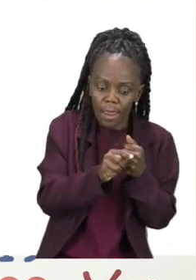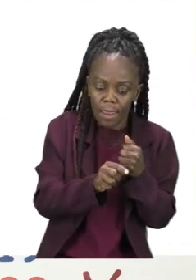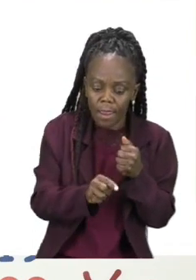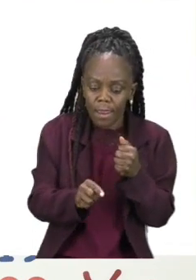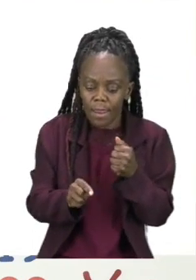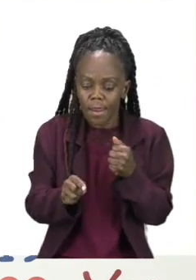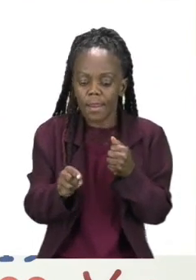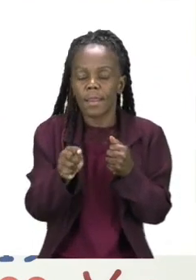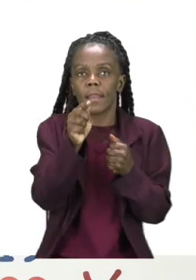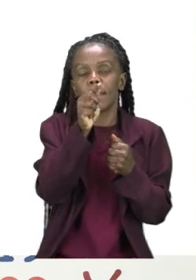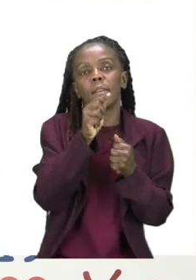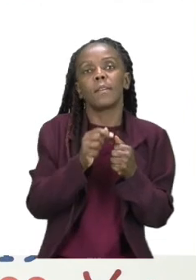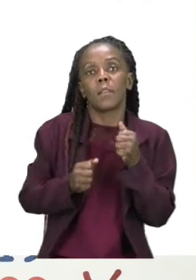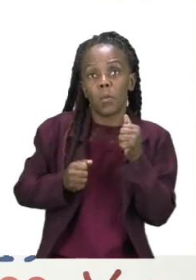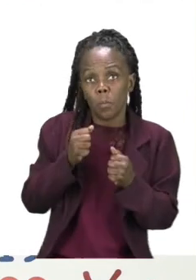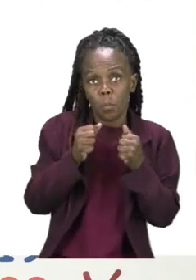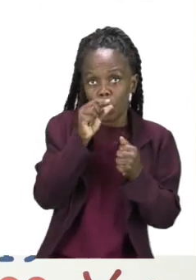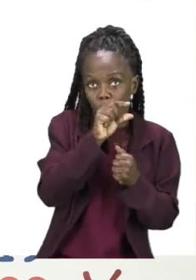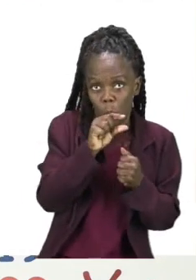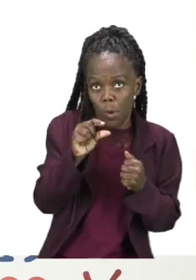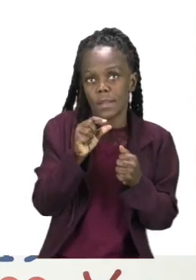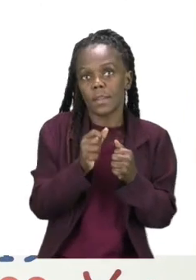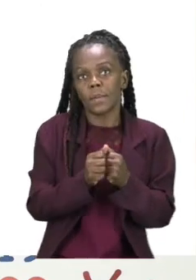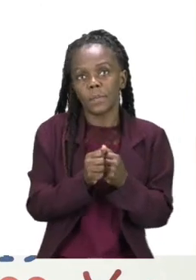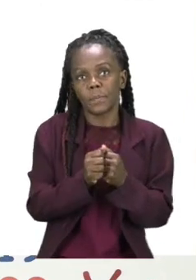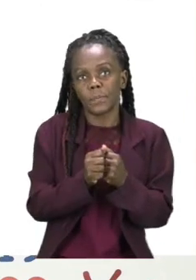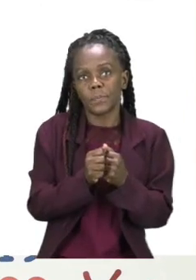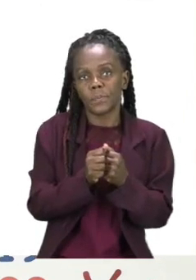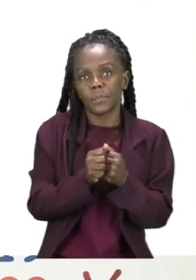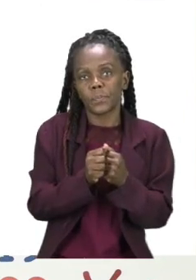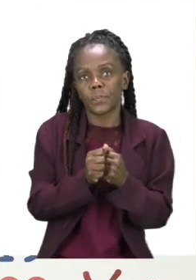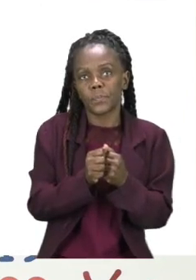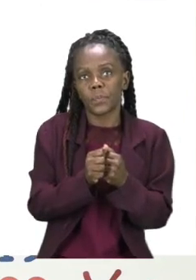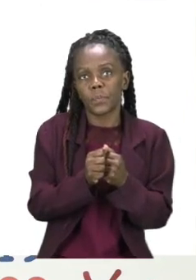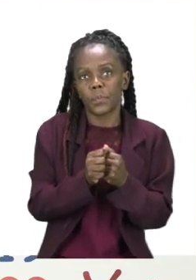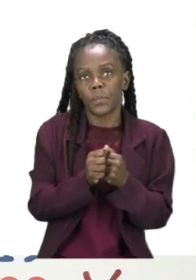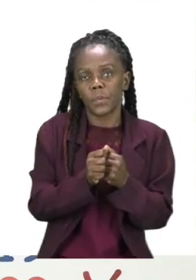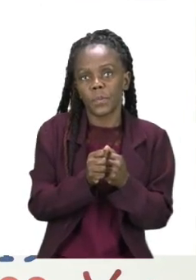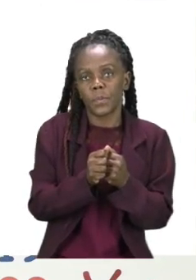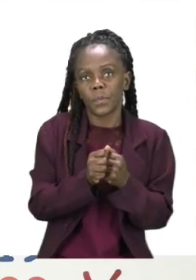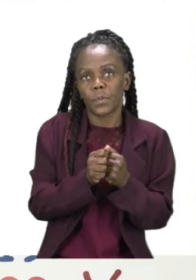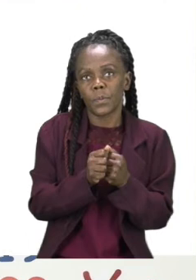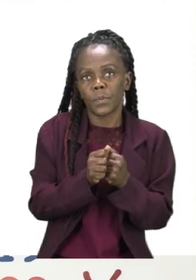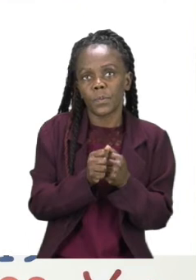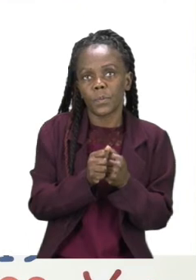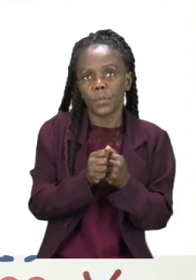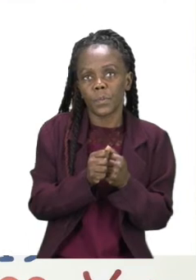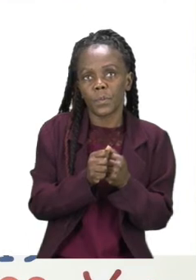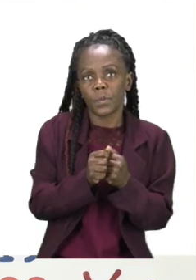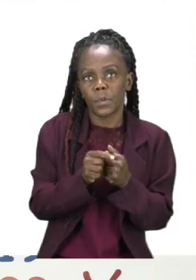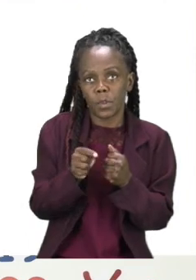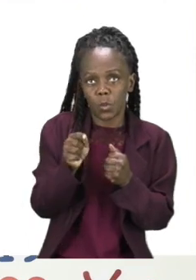letter, making sure that it is neat and our lines are straight, and we